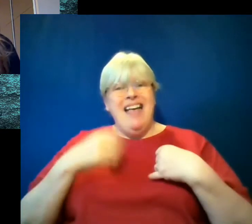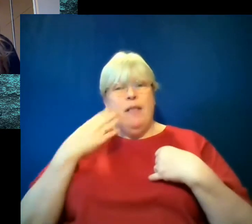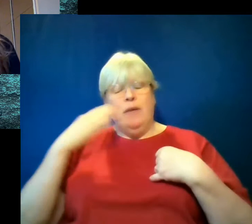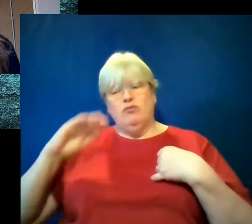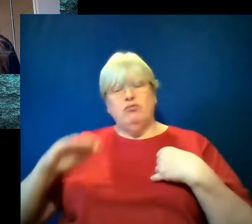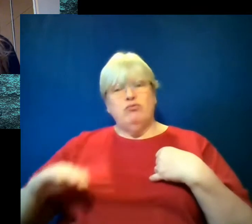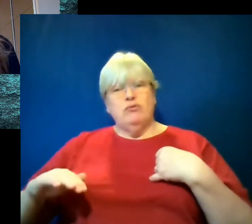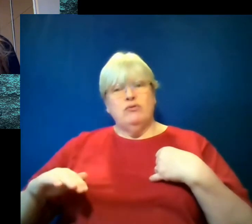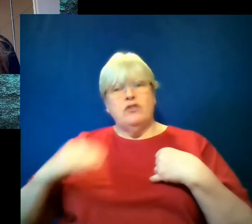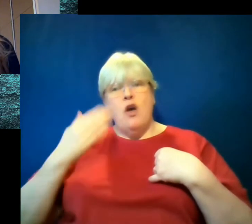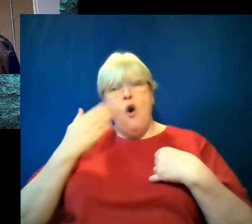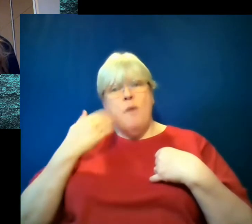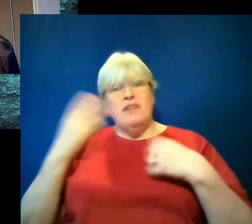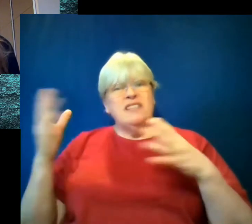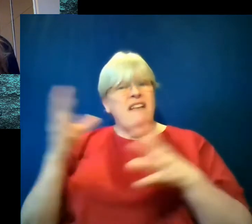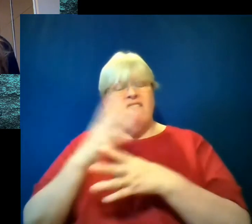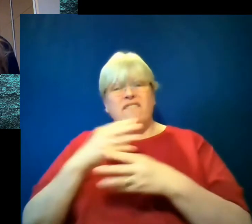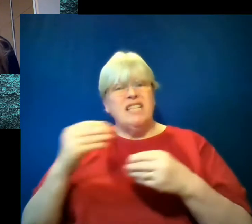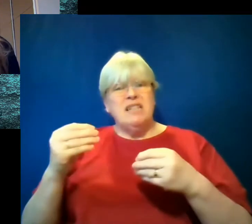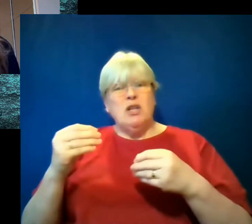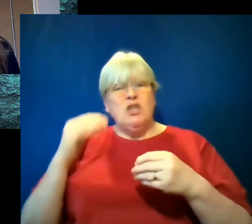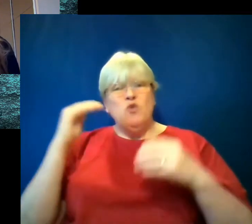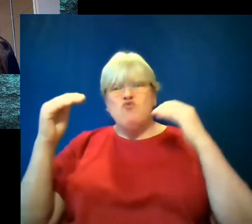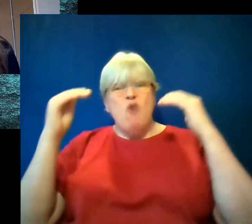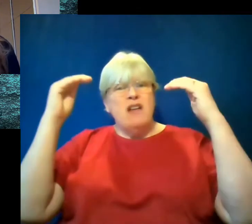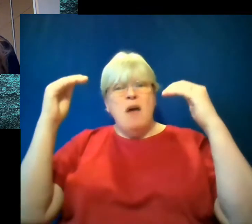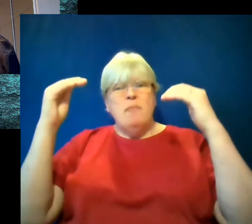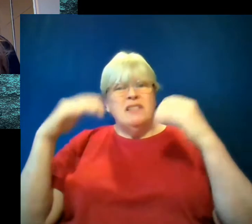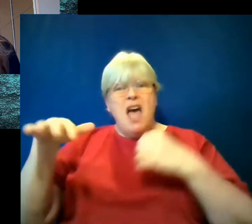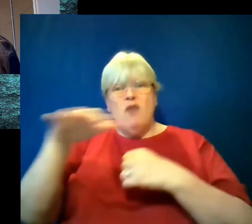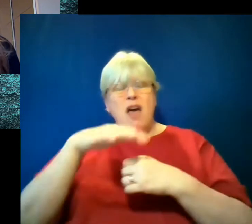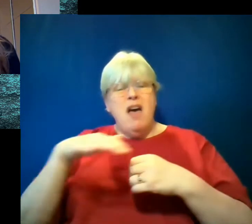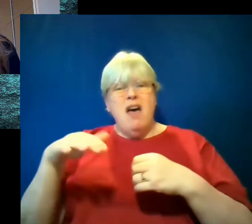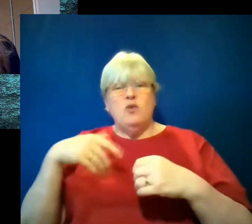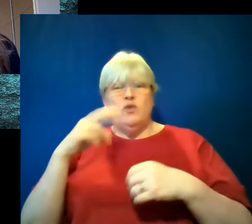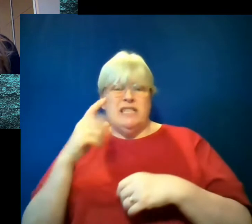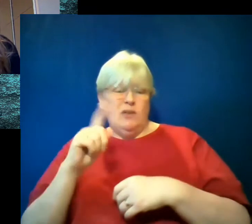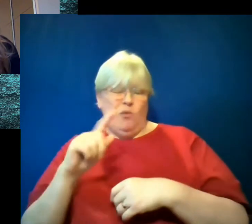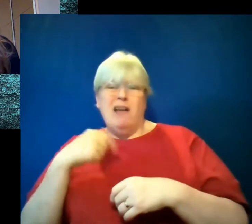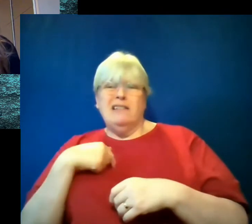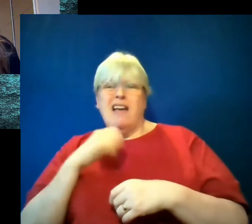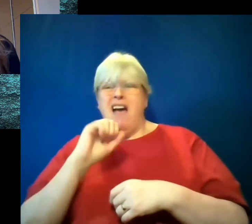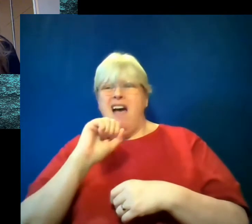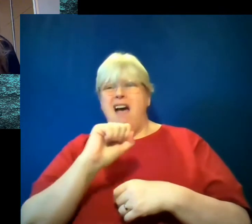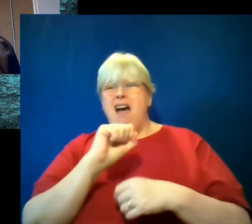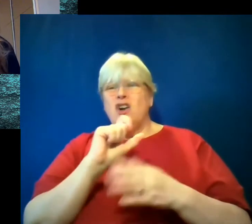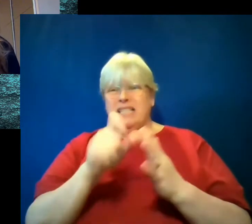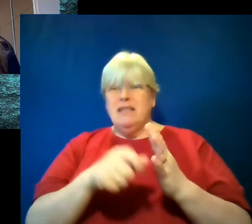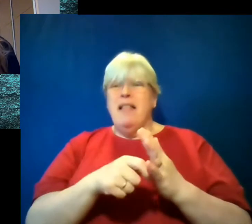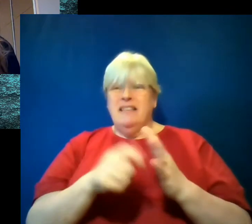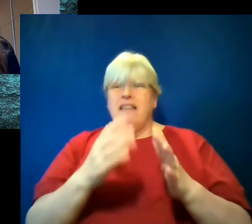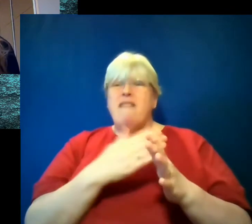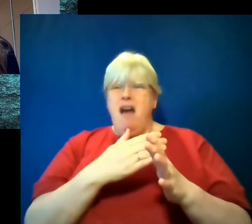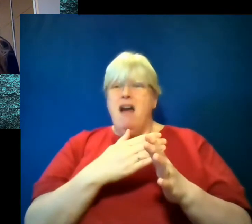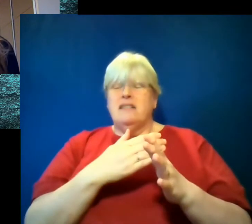invisible sometimes to the grown-ups around her, because all they can see in a way is her disability first, and